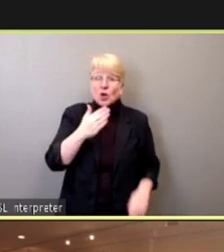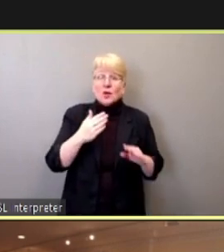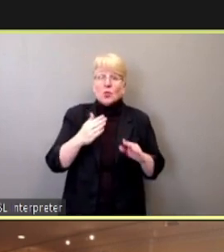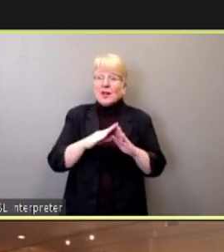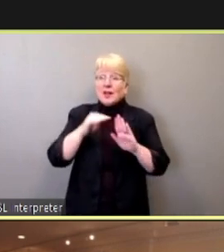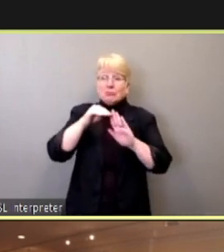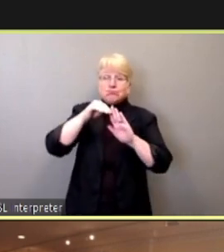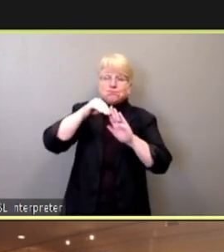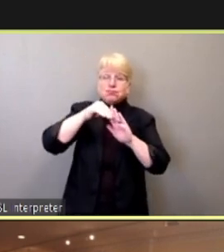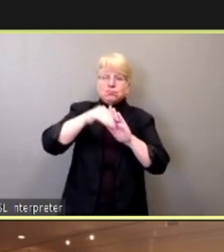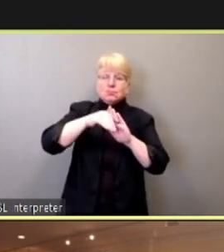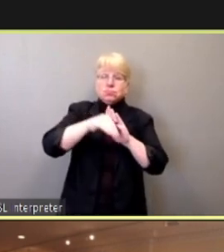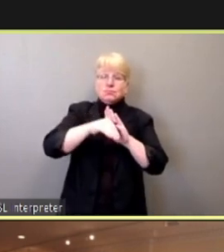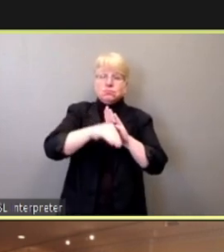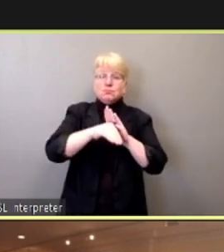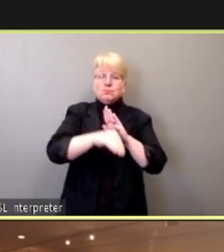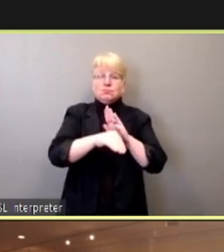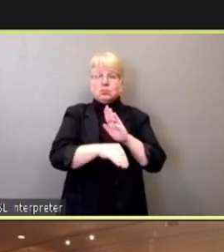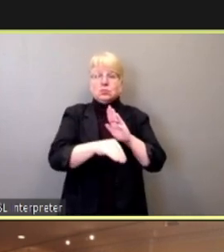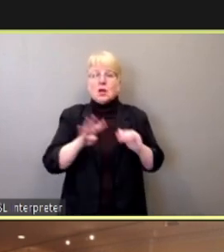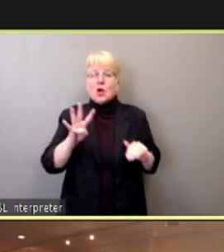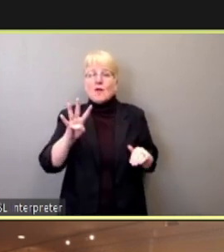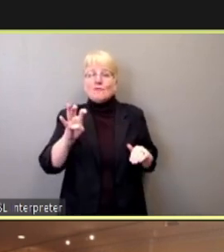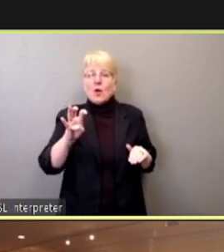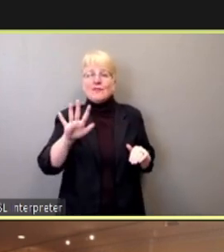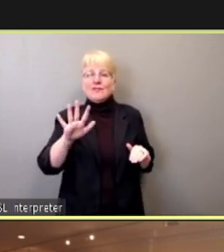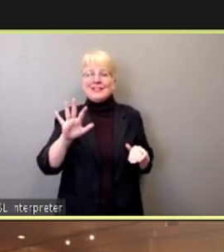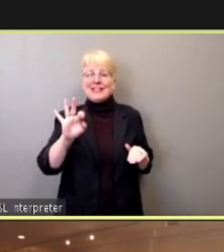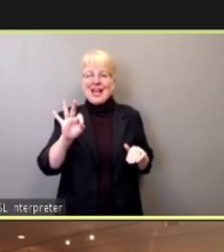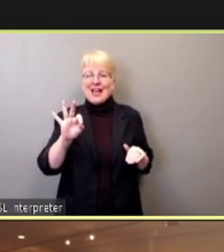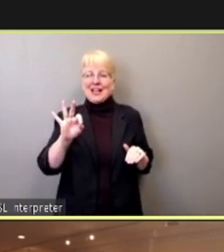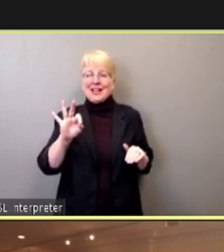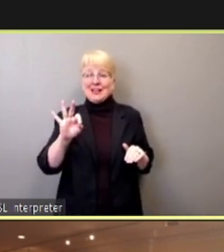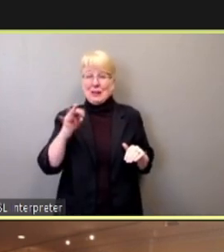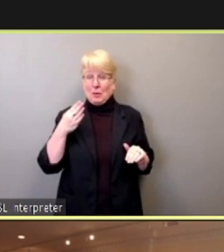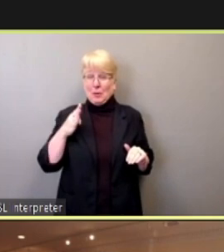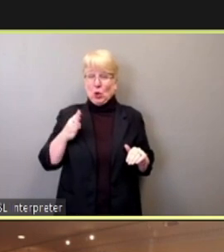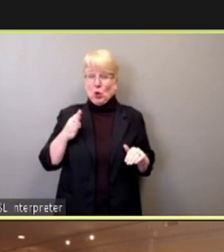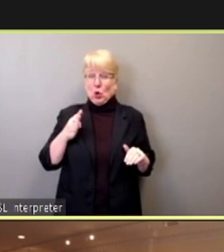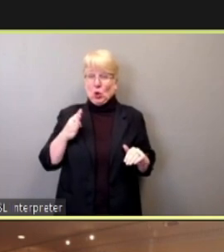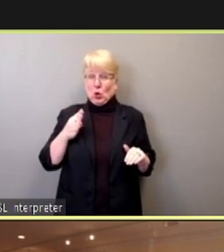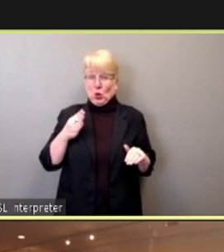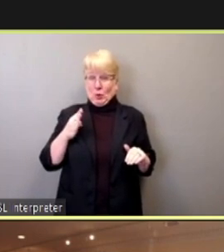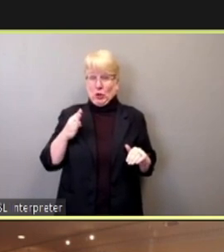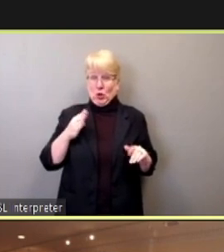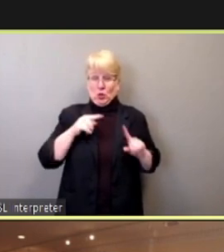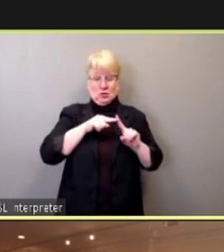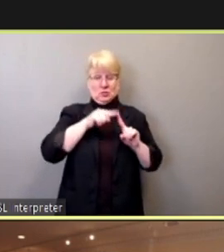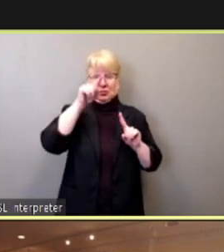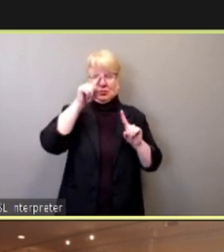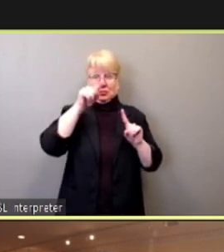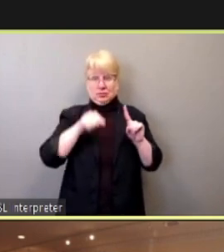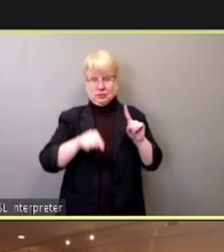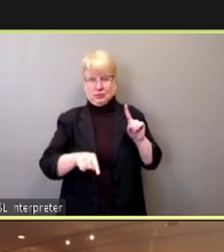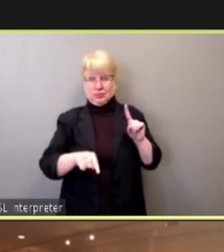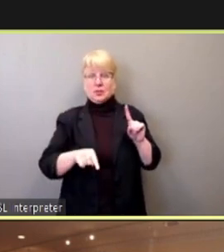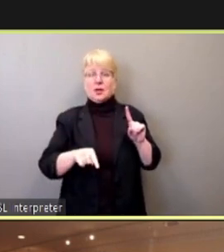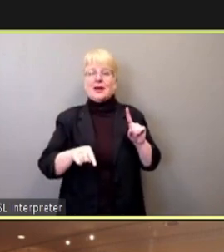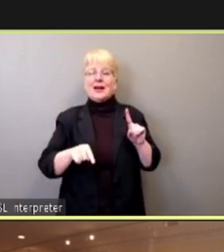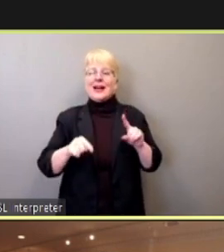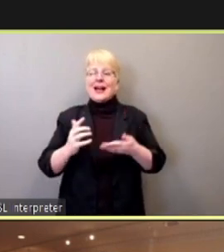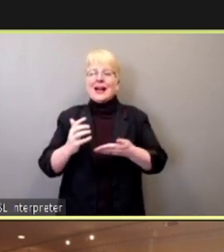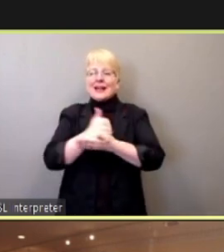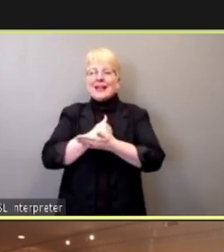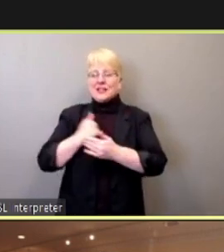you look at that 459 cases by date of specimen collection over 6 days, and we have